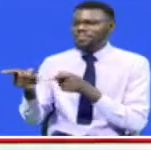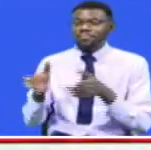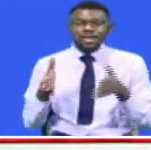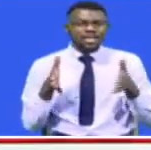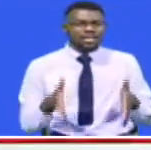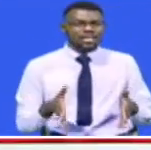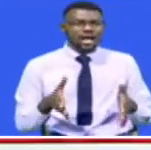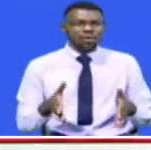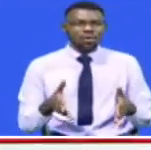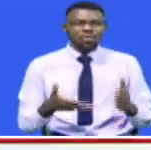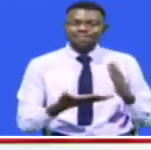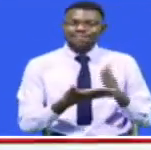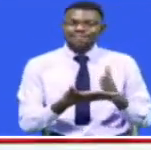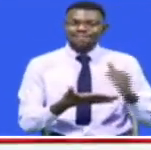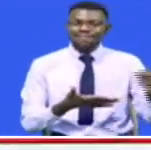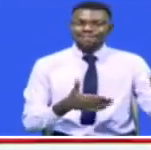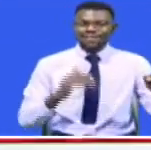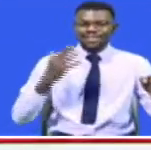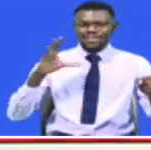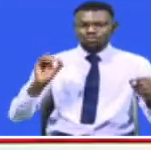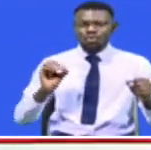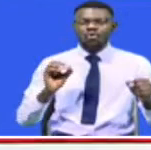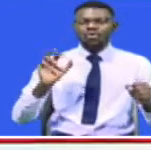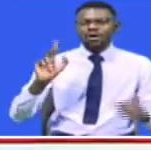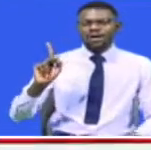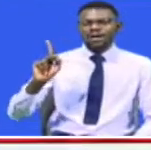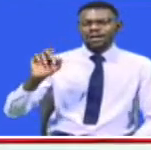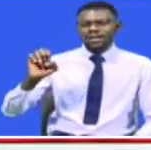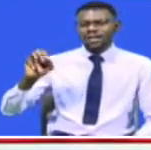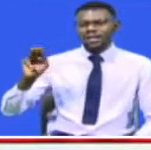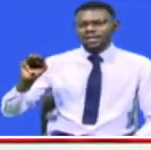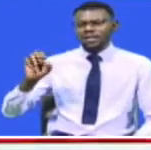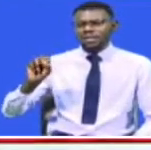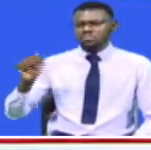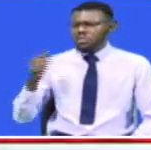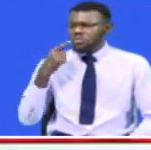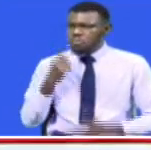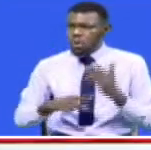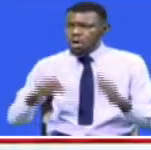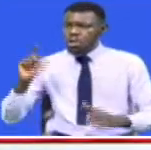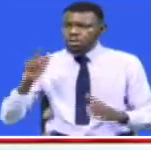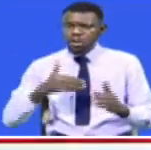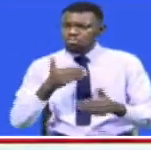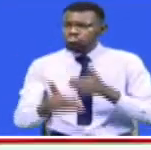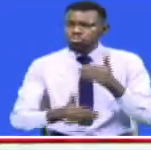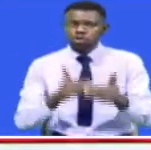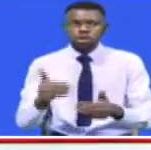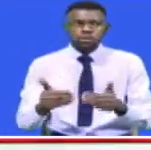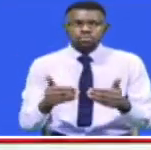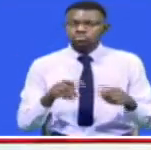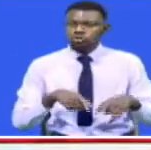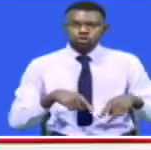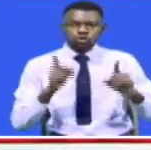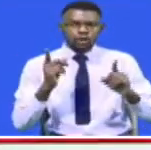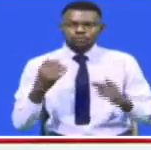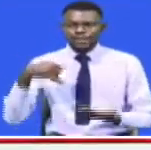reports, suspended KEMSA CEO Terry Ramadhani also said the tendering process was above board.